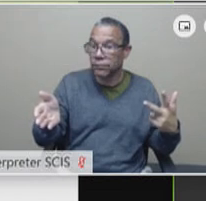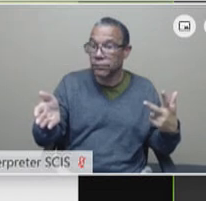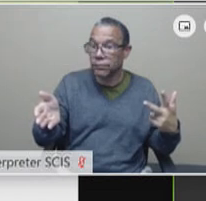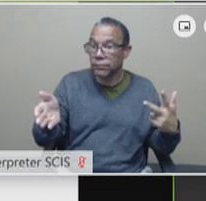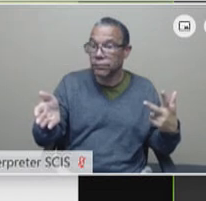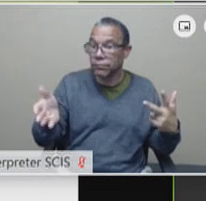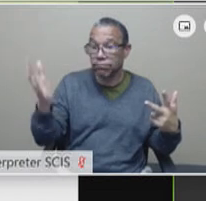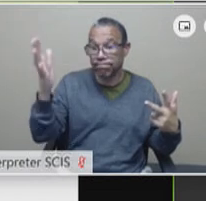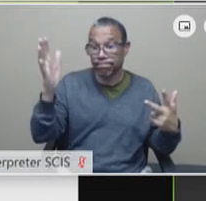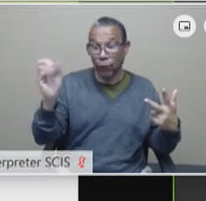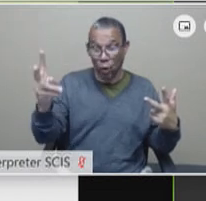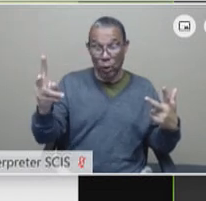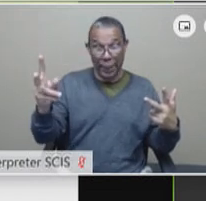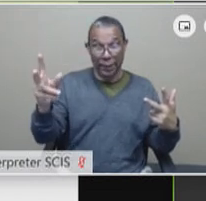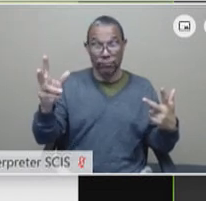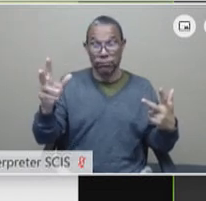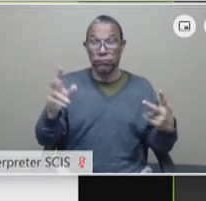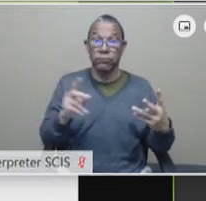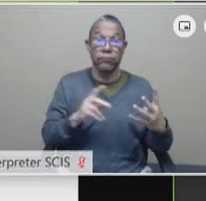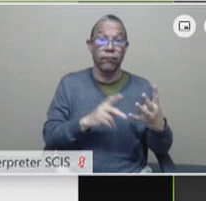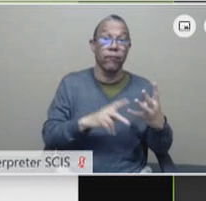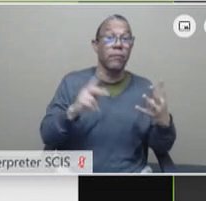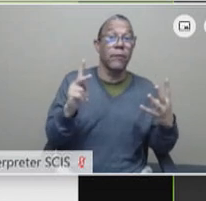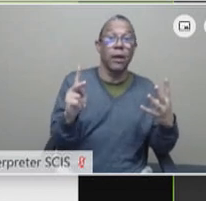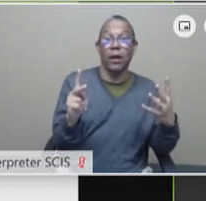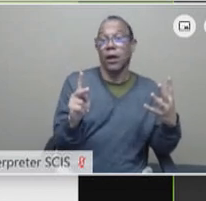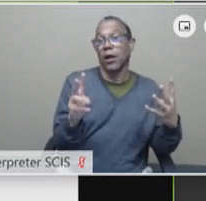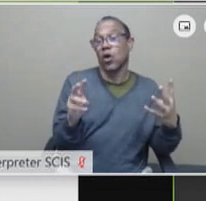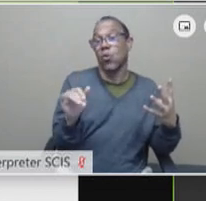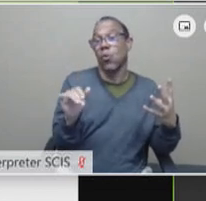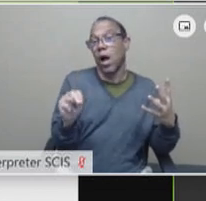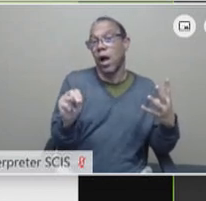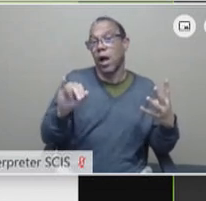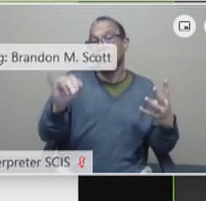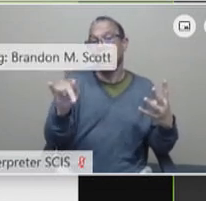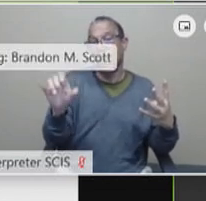All right. Kawan Jackson. Kawan, are you there?